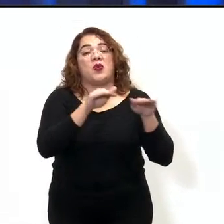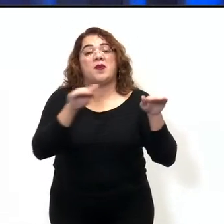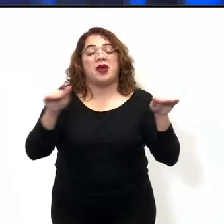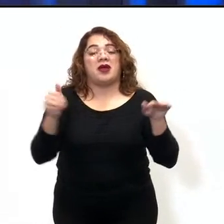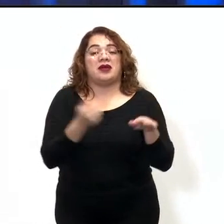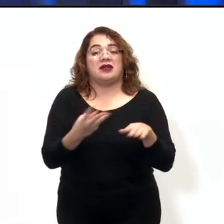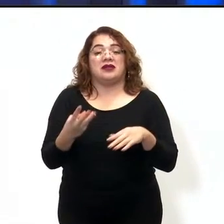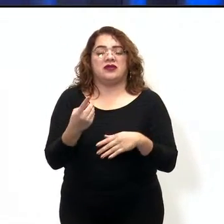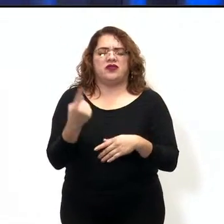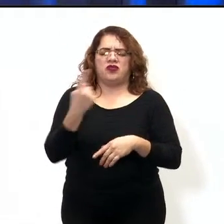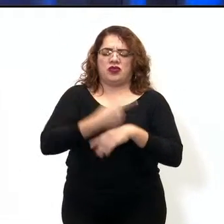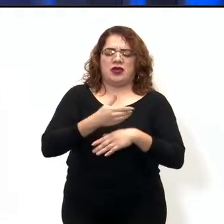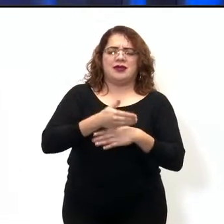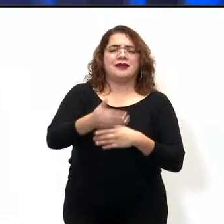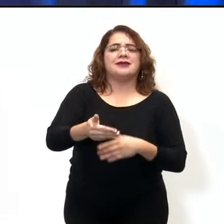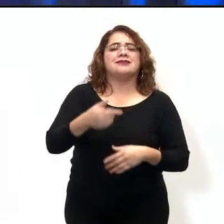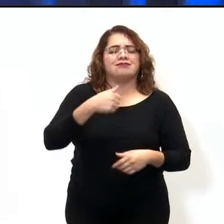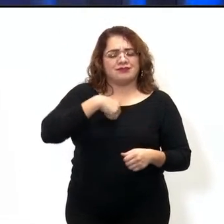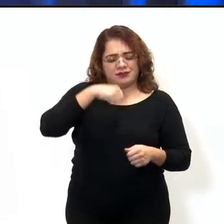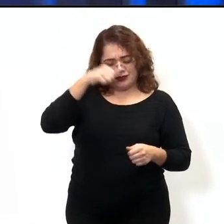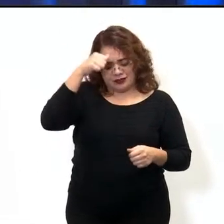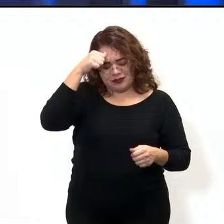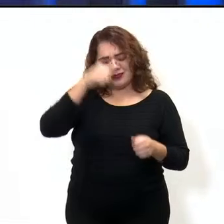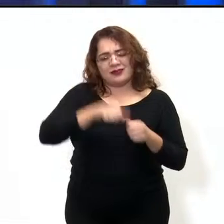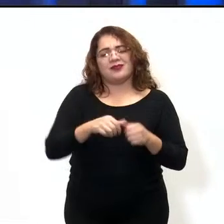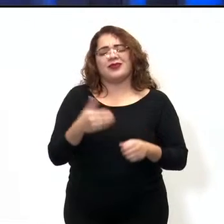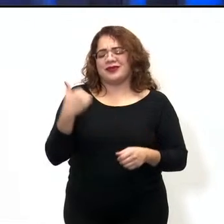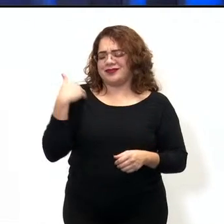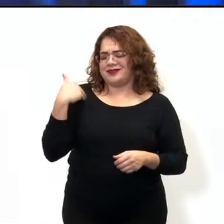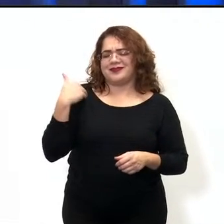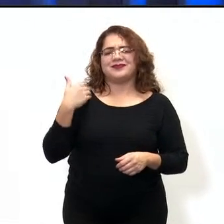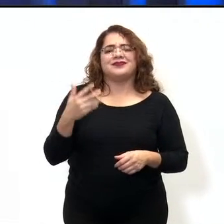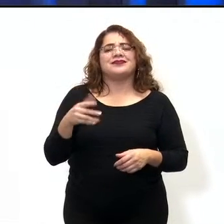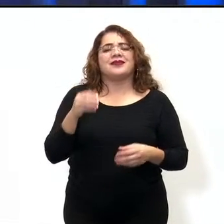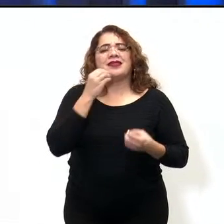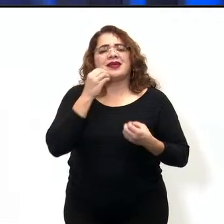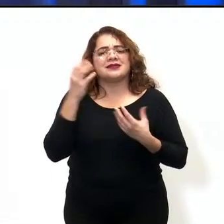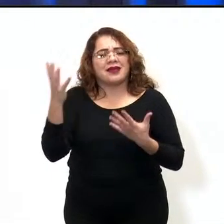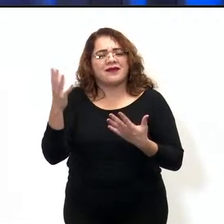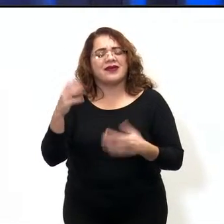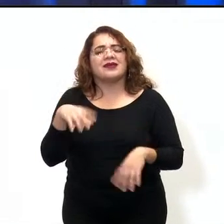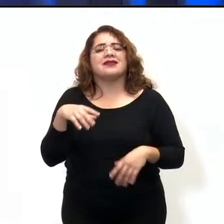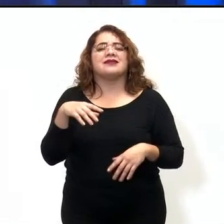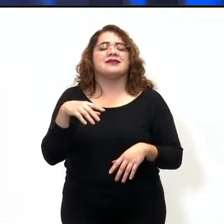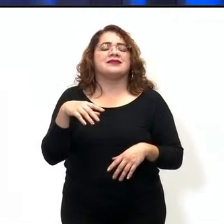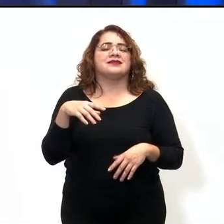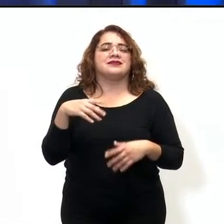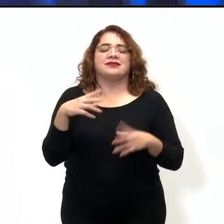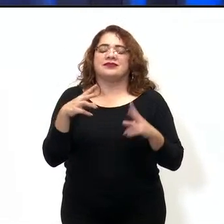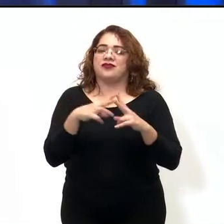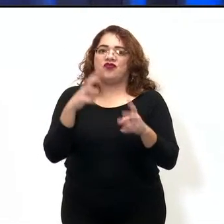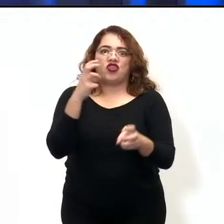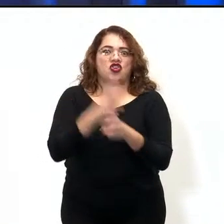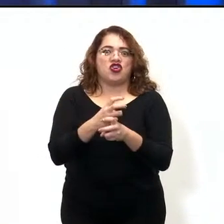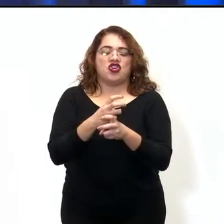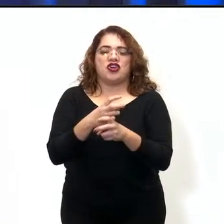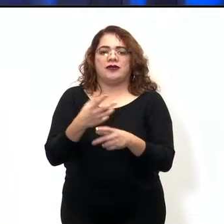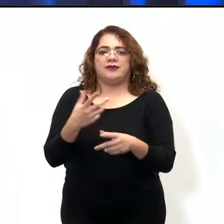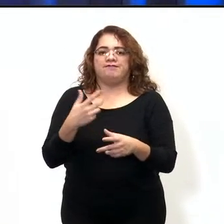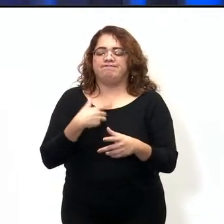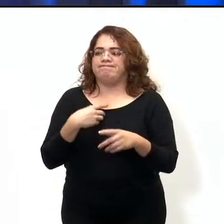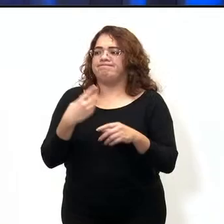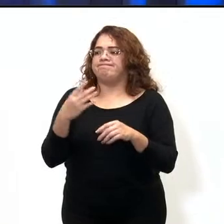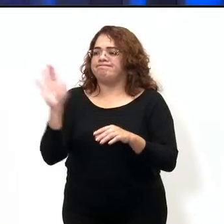Thanksgiving, like for many of you, I relate. It was very hard for some of my family members to not see me over